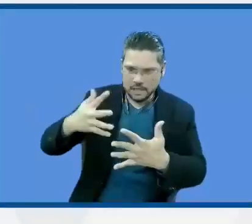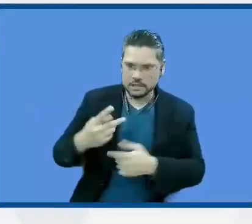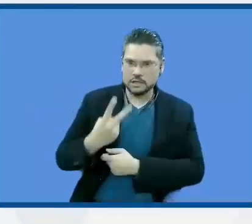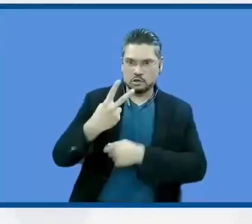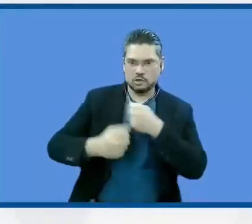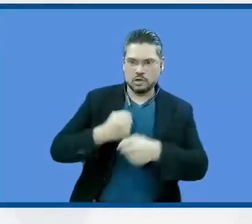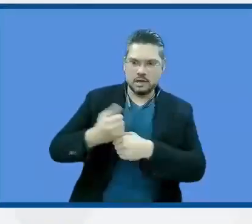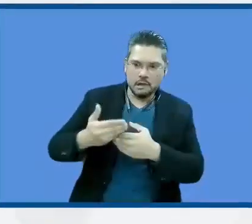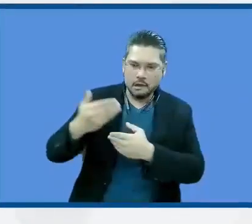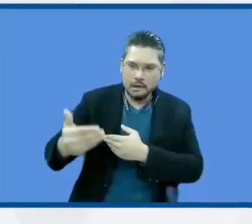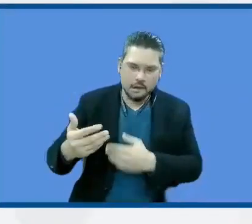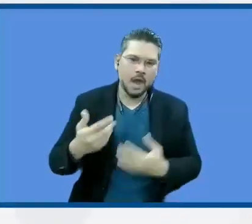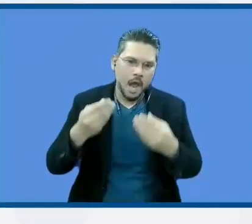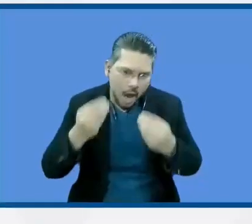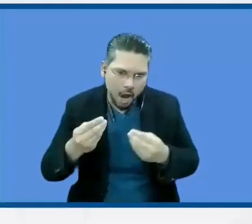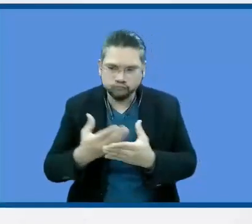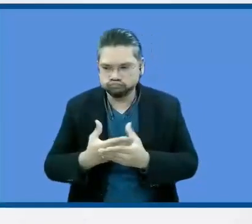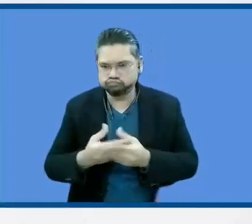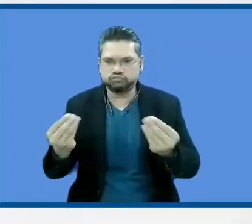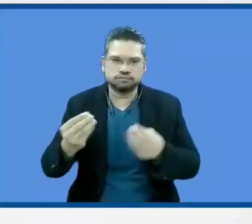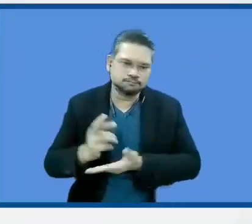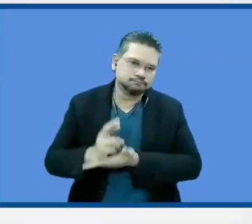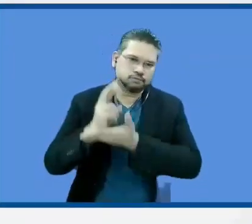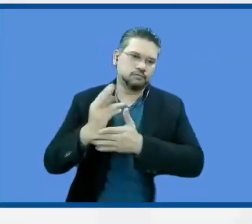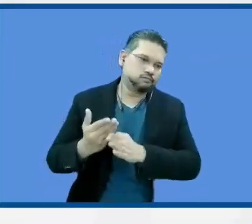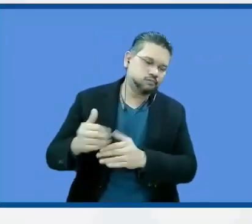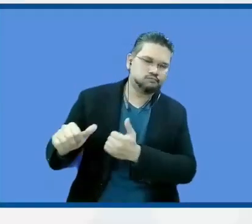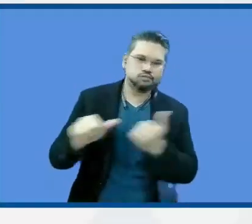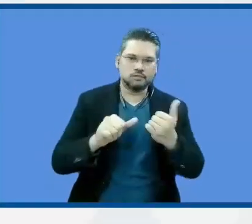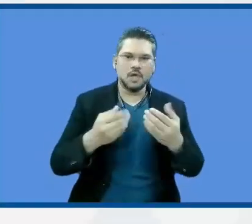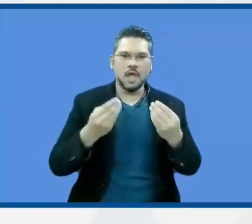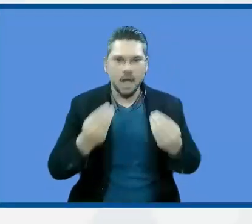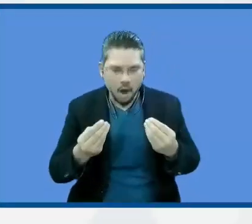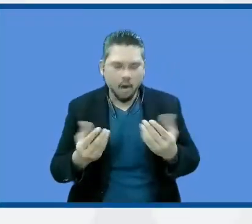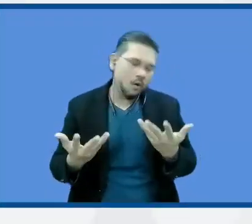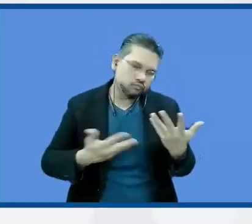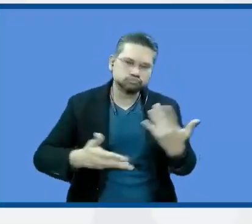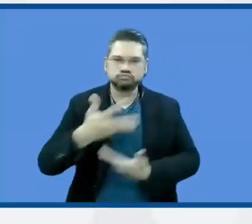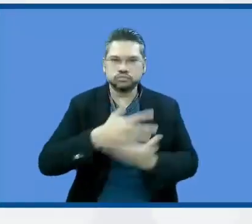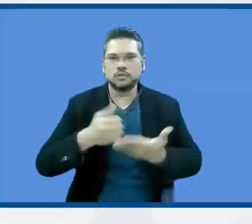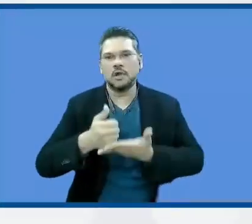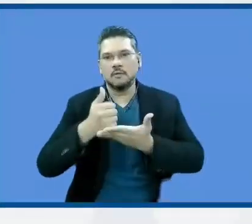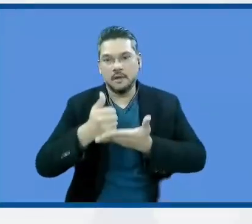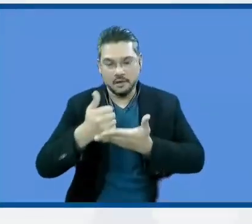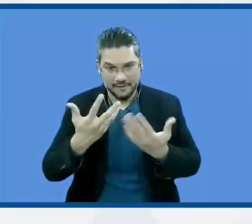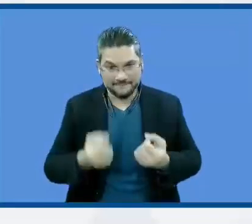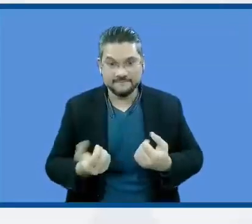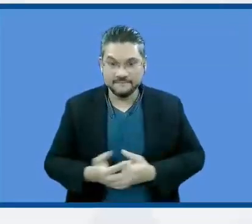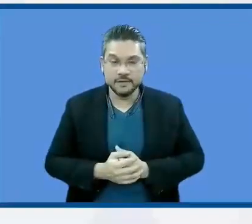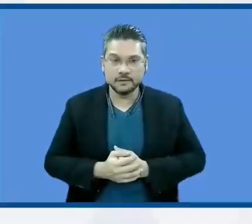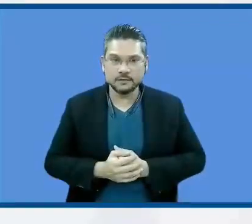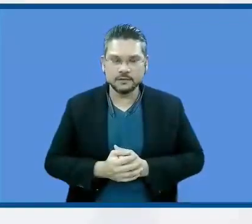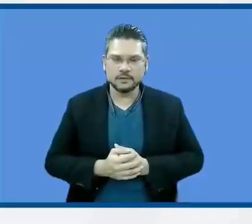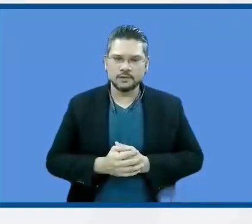actually the recovery activities and the way the earth was reacting back to that recovery. The Copernicus